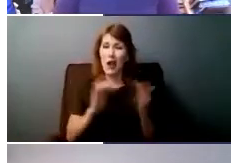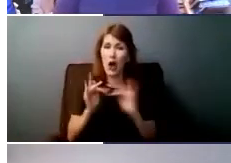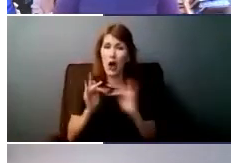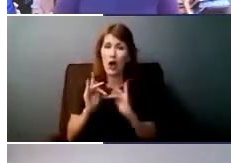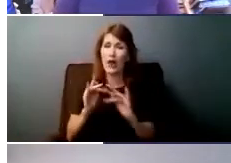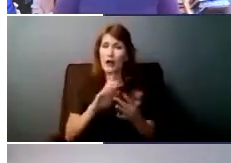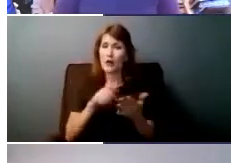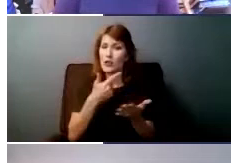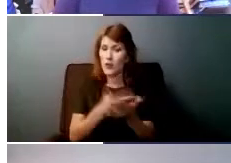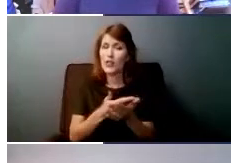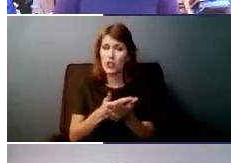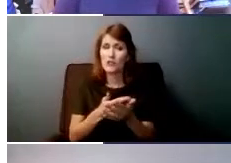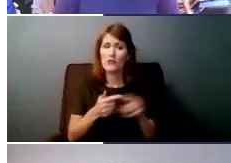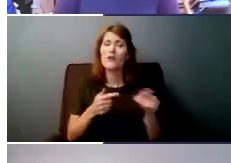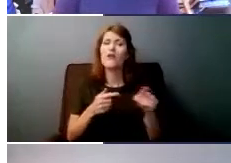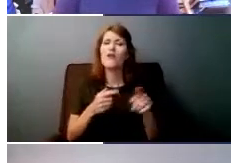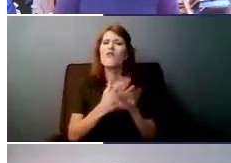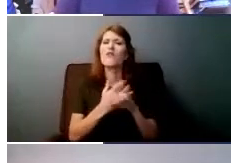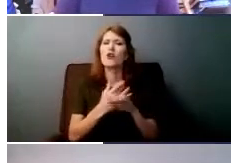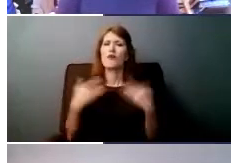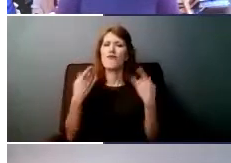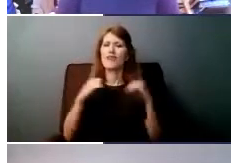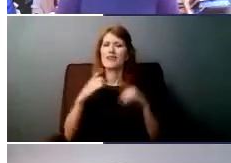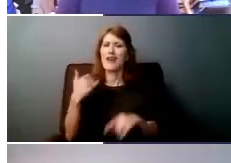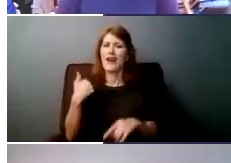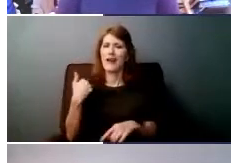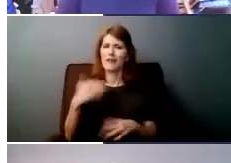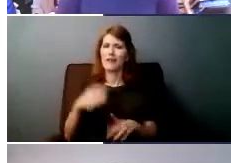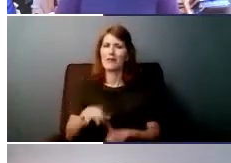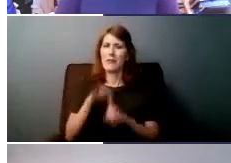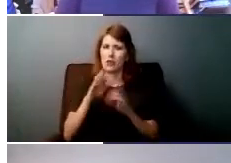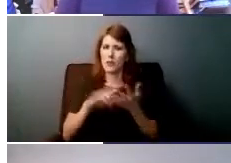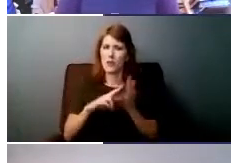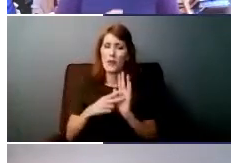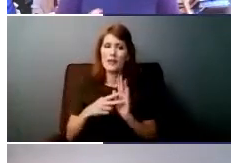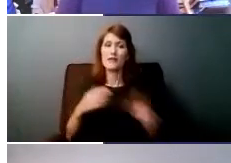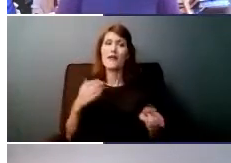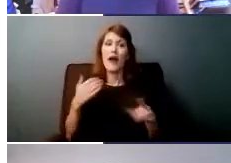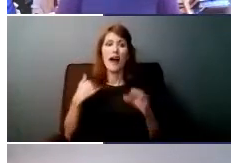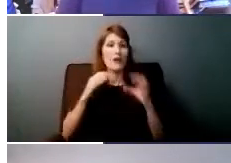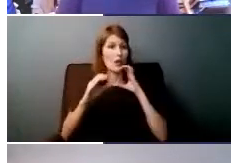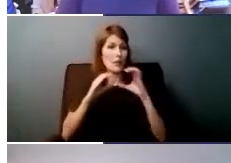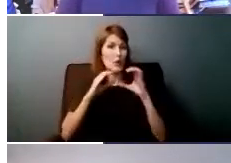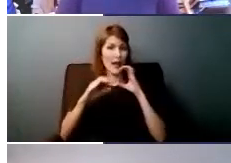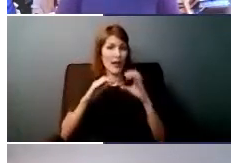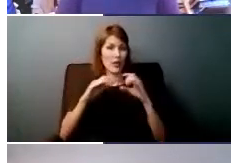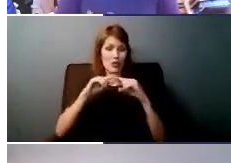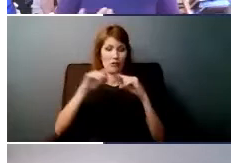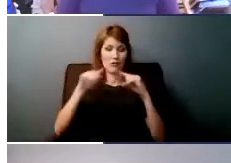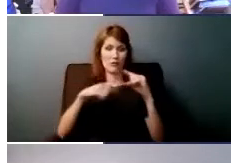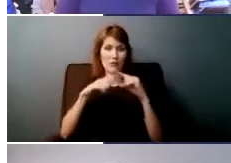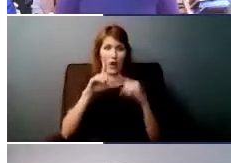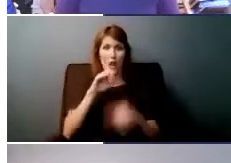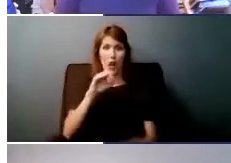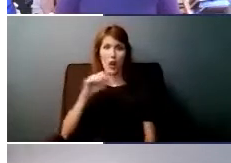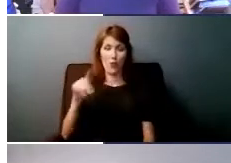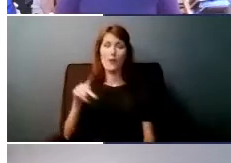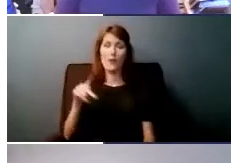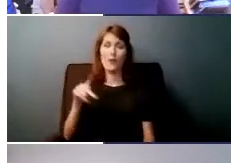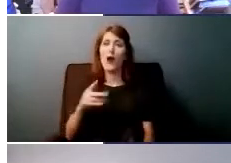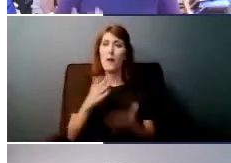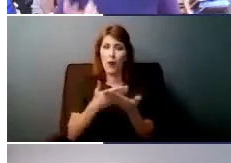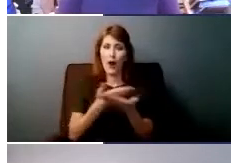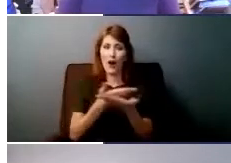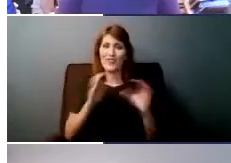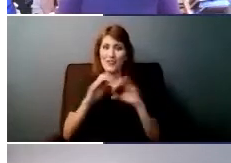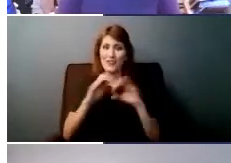have a specific purpose. There is a communication loop. I think part of this conversation is about that loop, right?